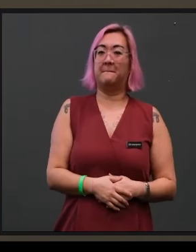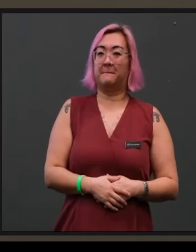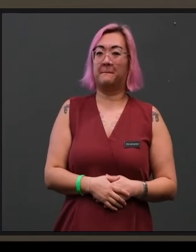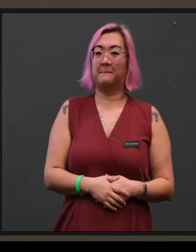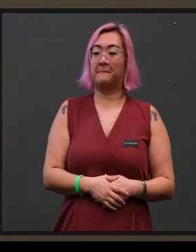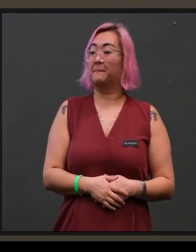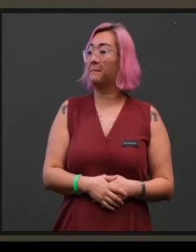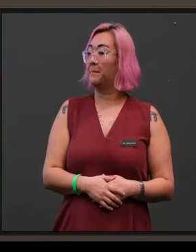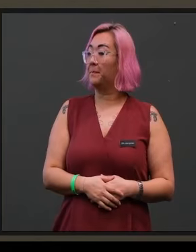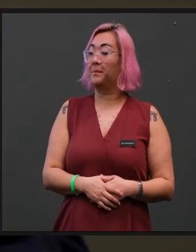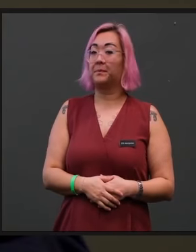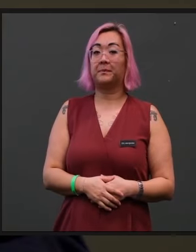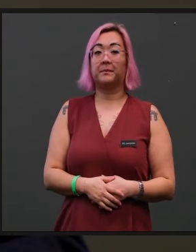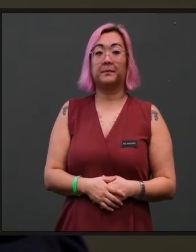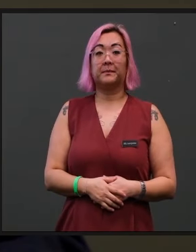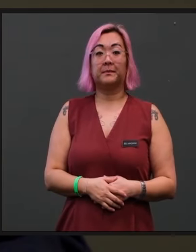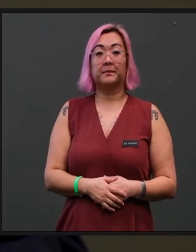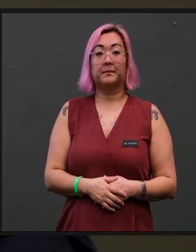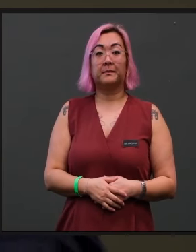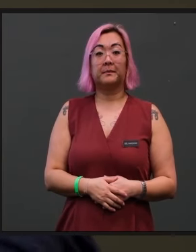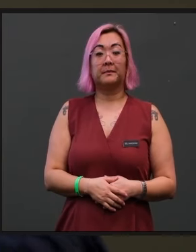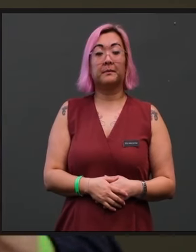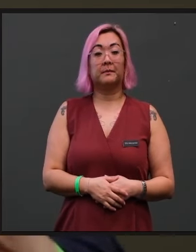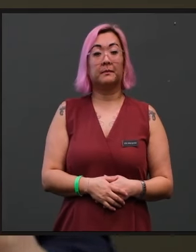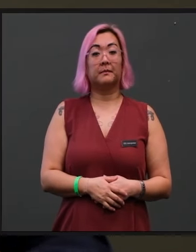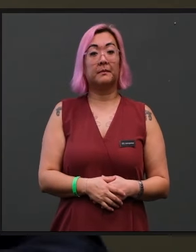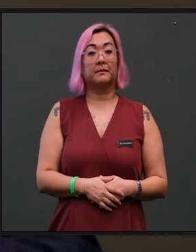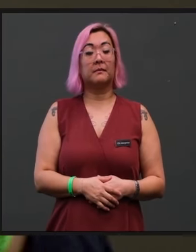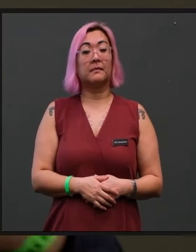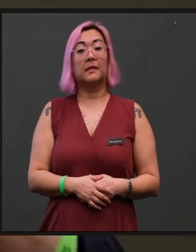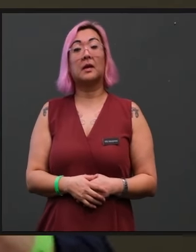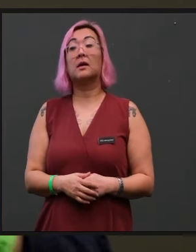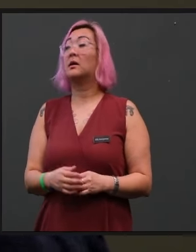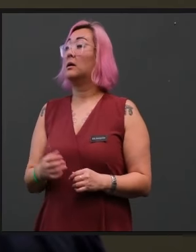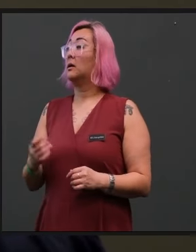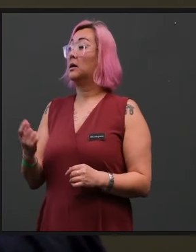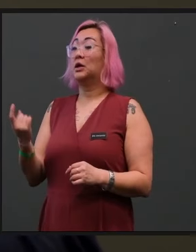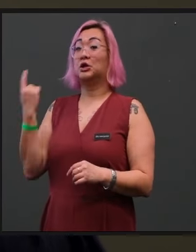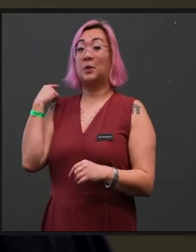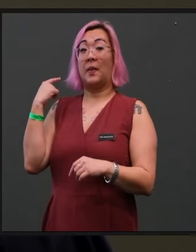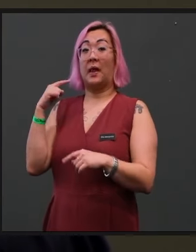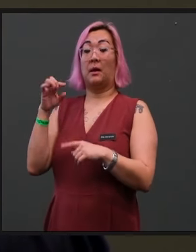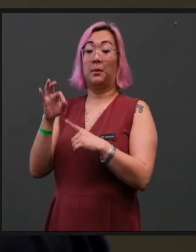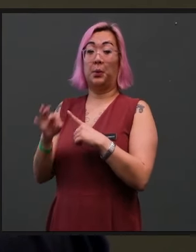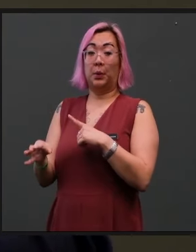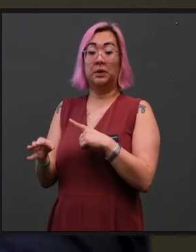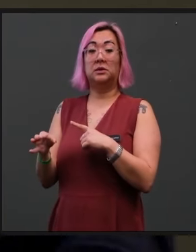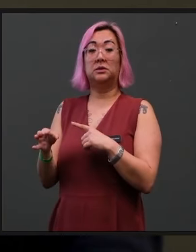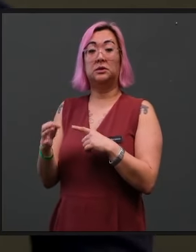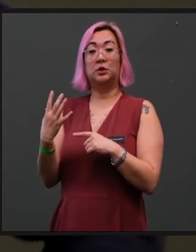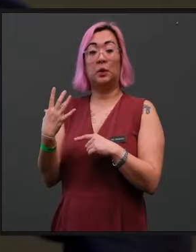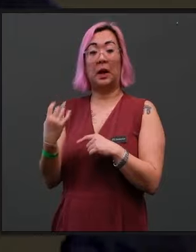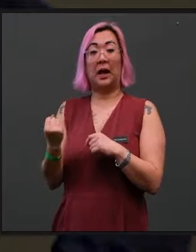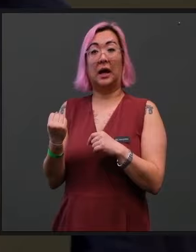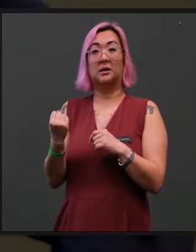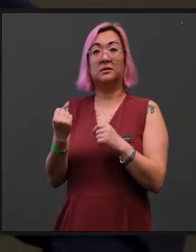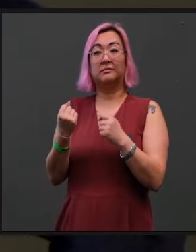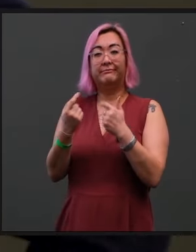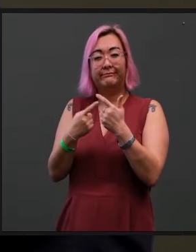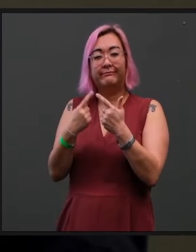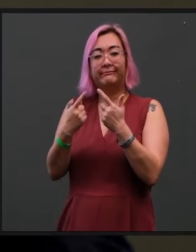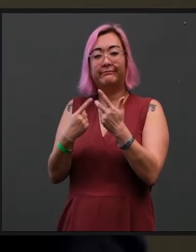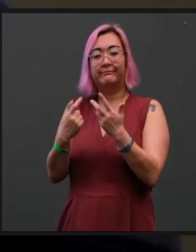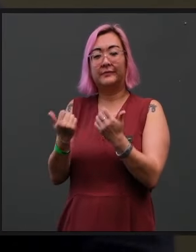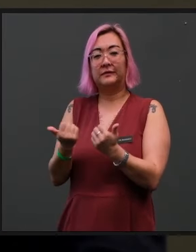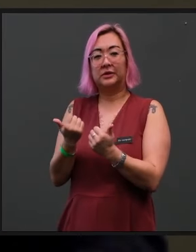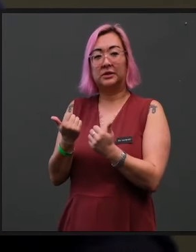So then at that point you've got so you've got your script and you've got your characters and all that. So then I guess that brings us